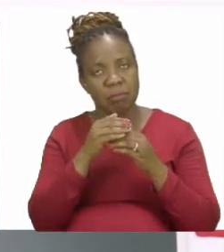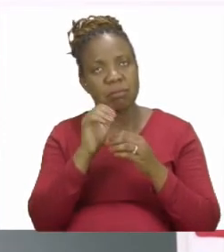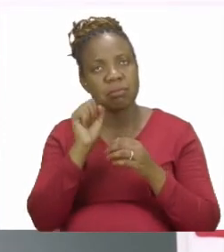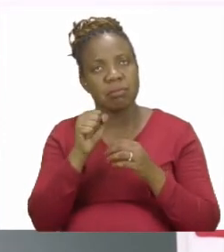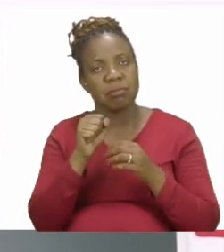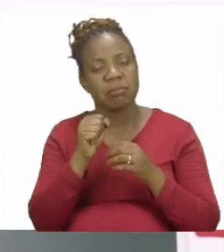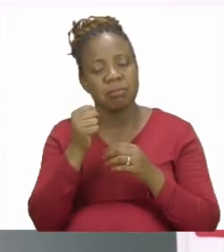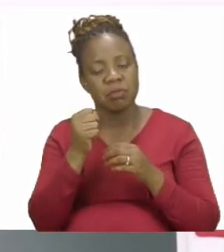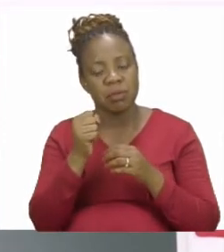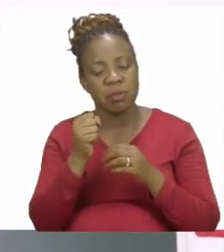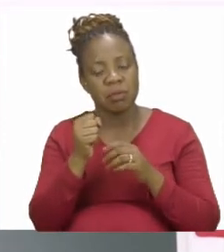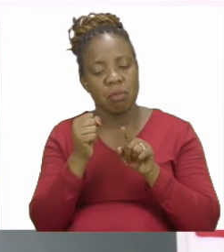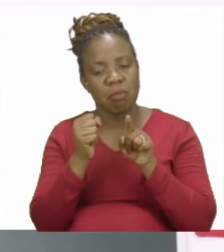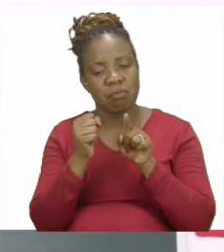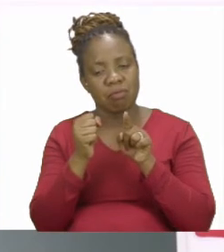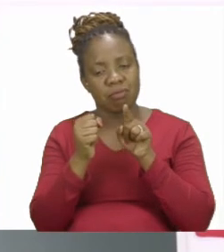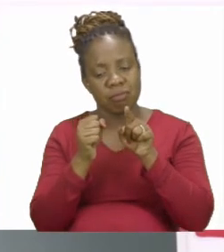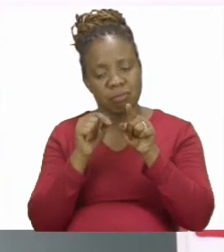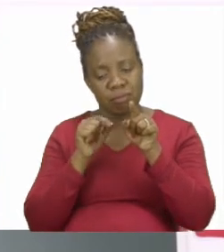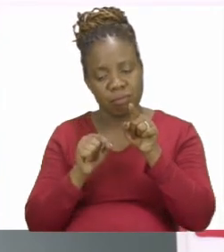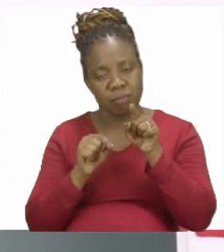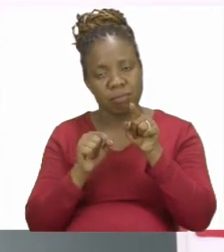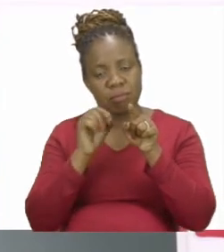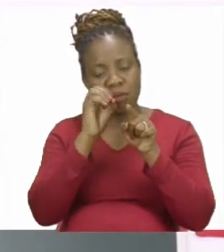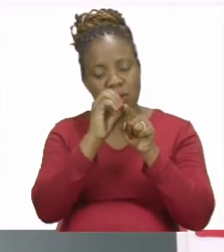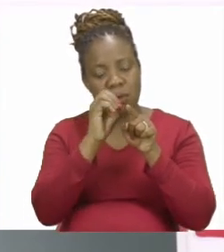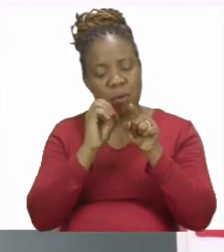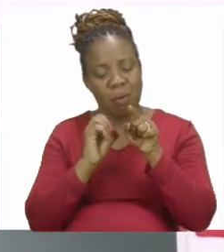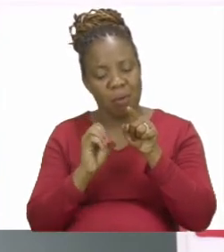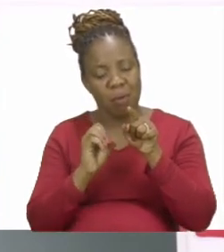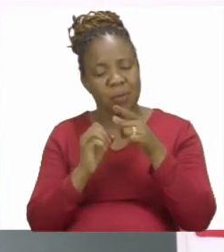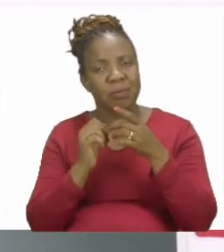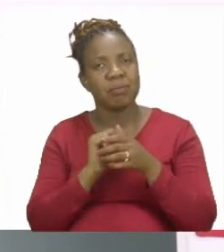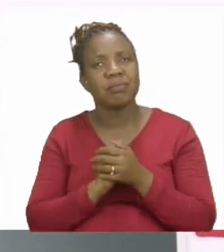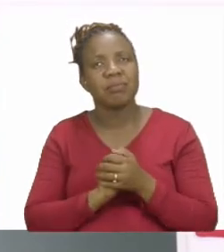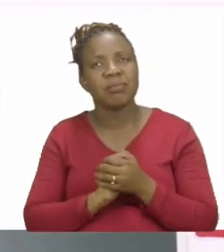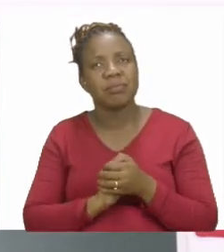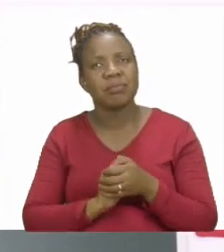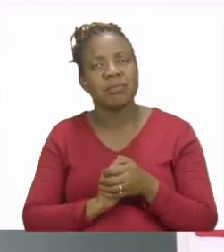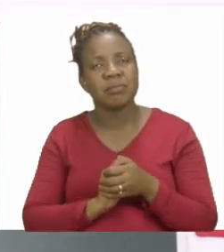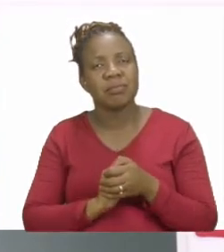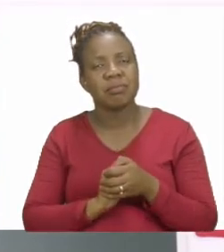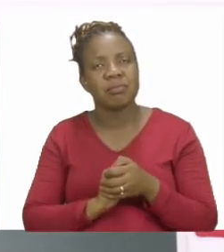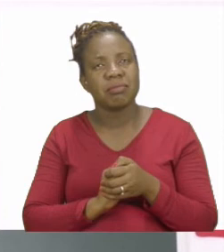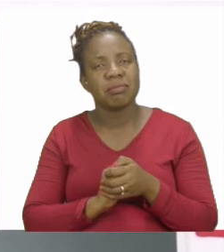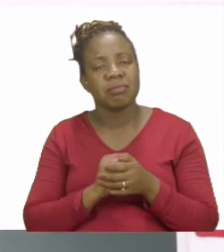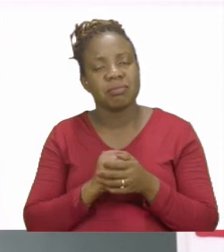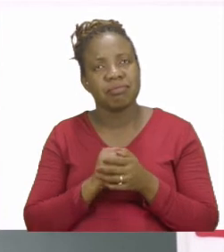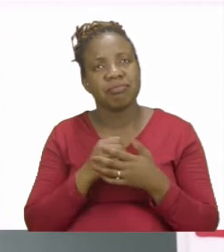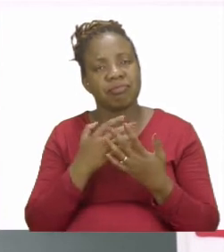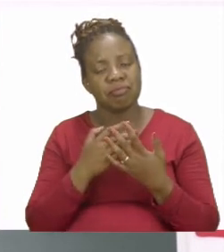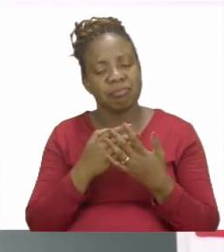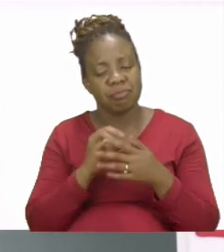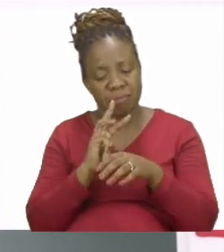there, but we also have another O over there. Now, let's look at the third